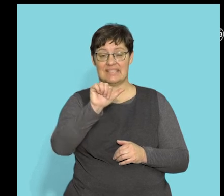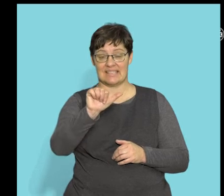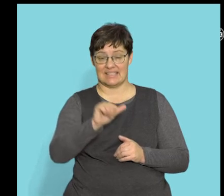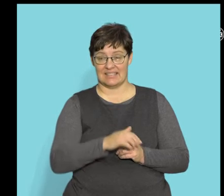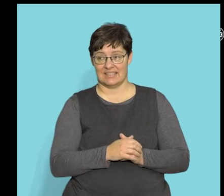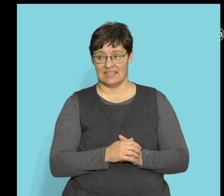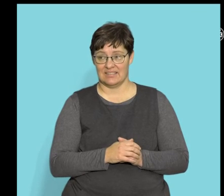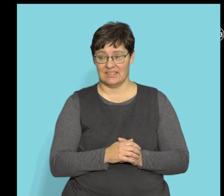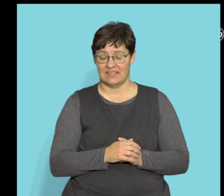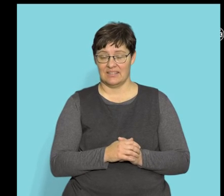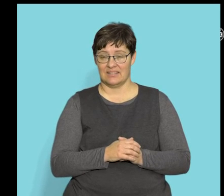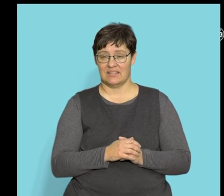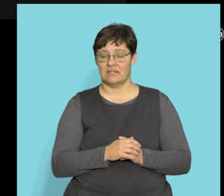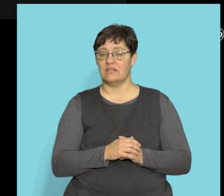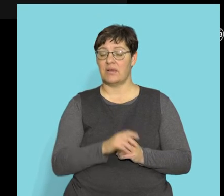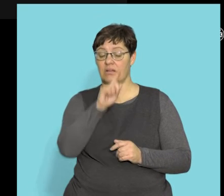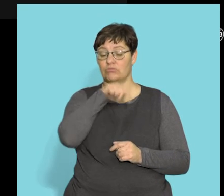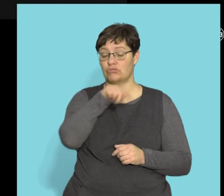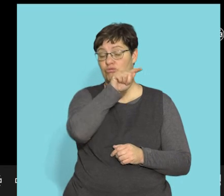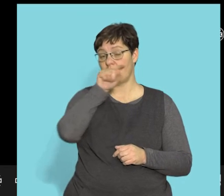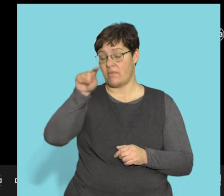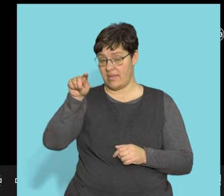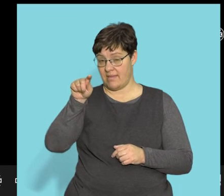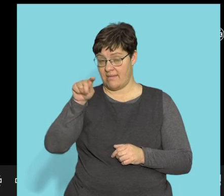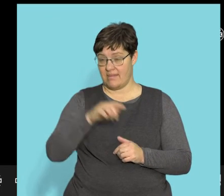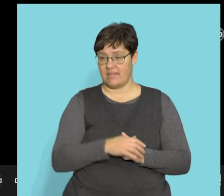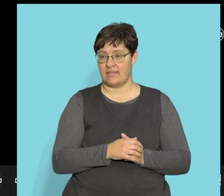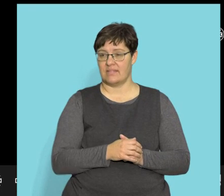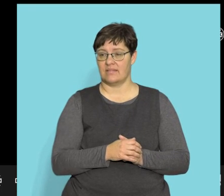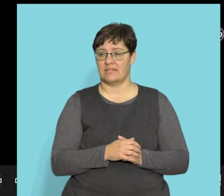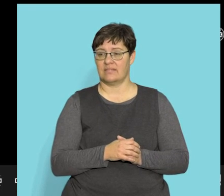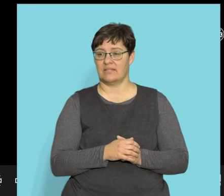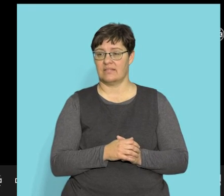576. Then if I square root that,